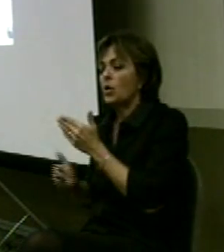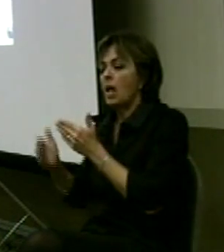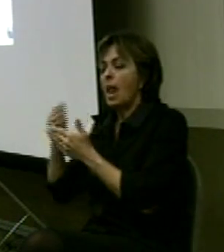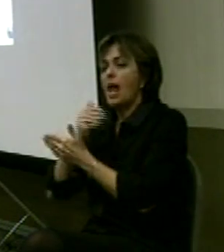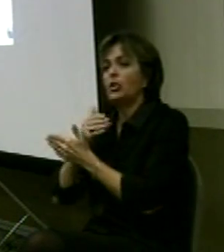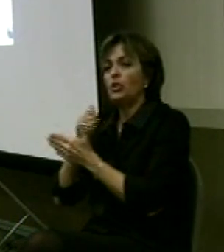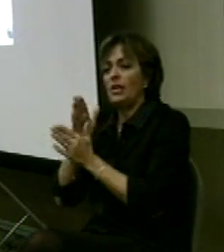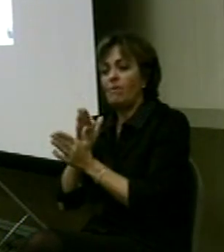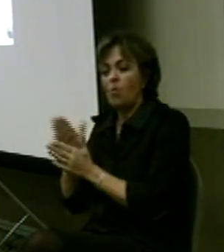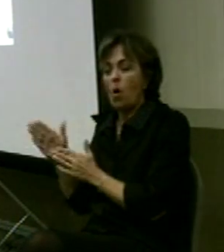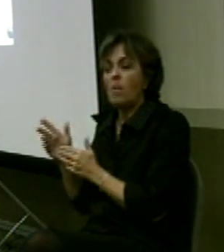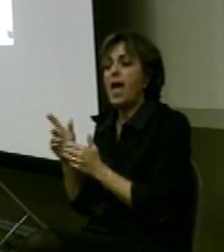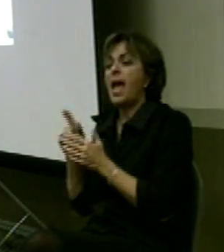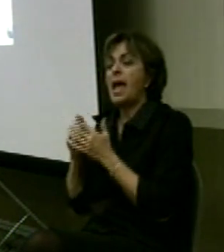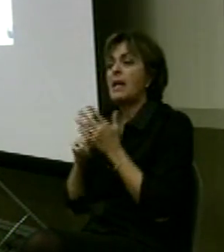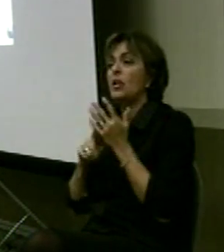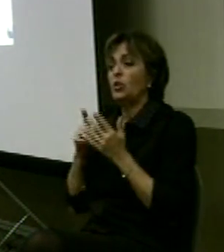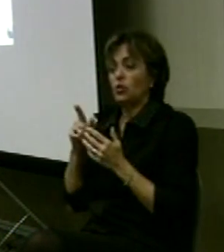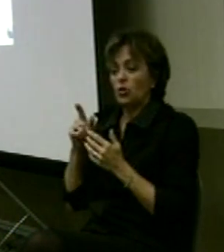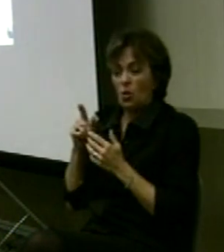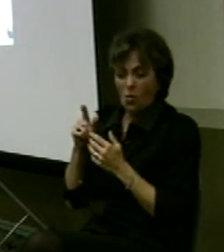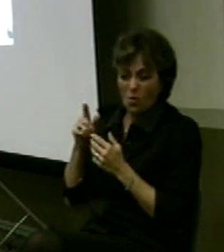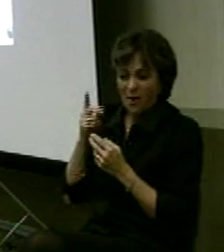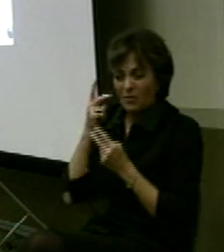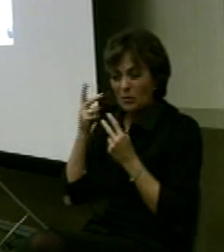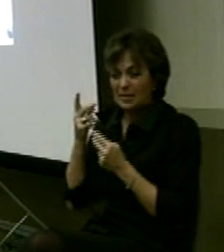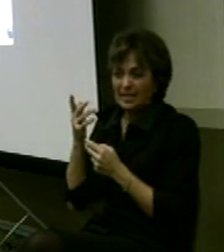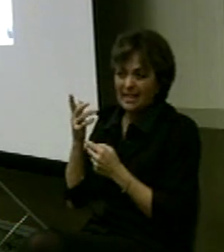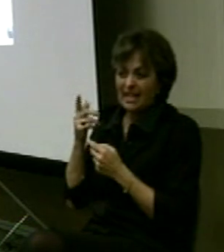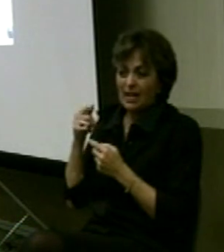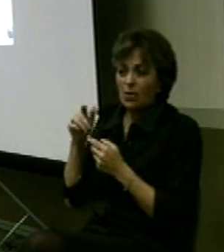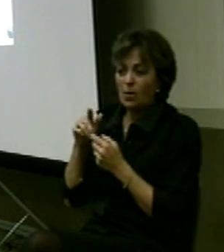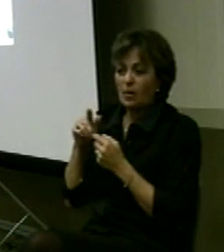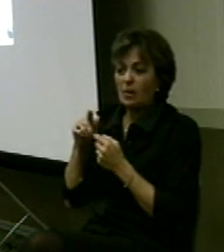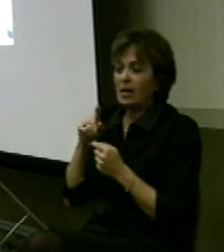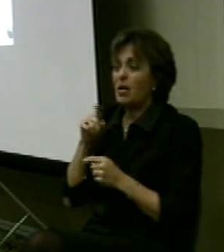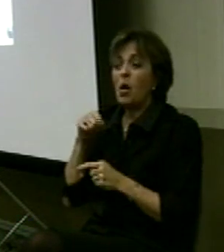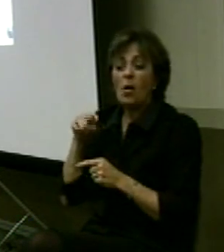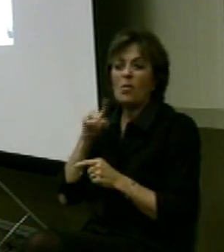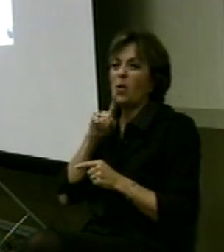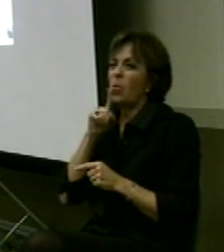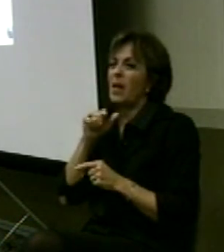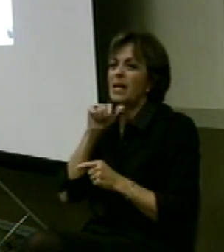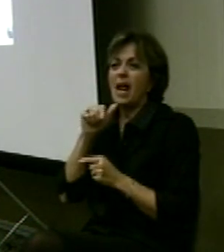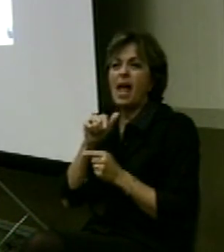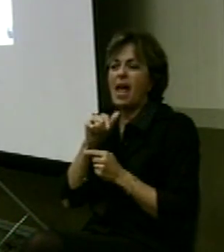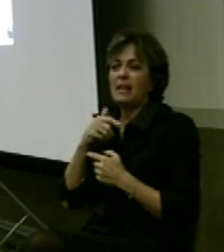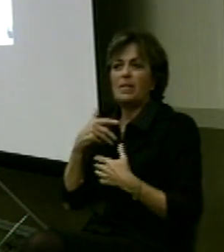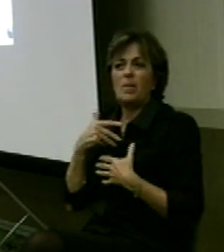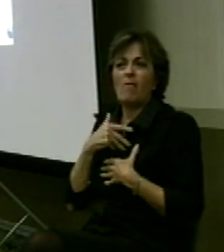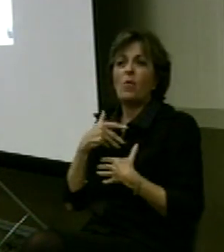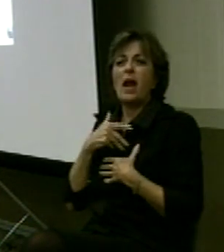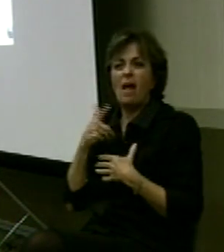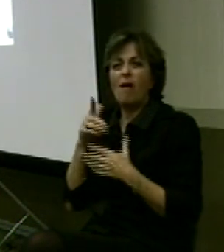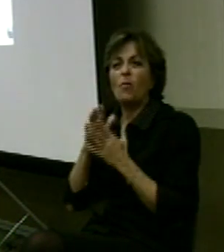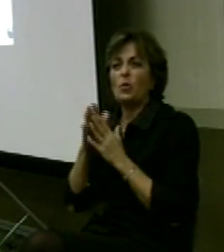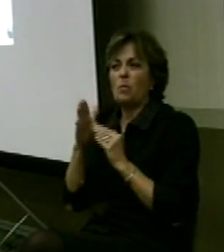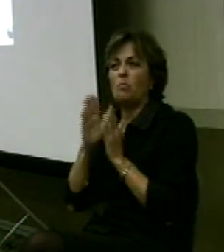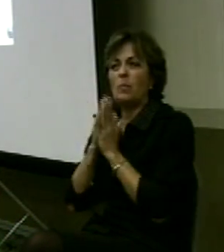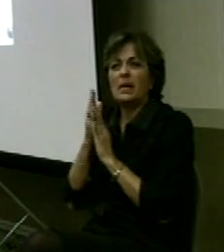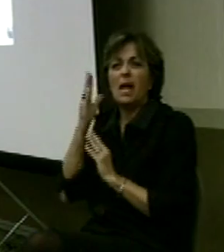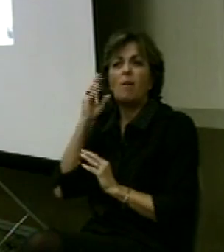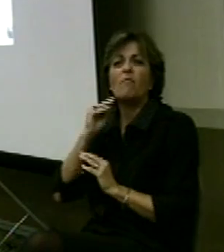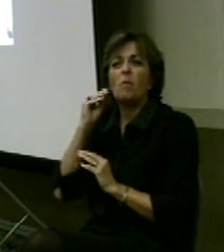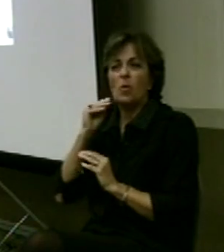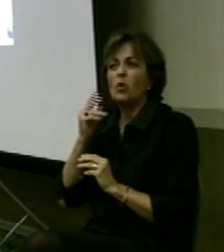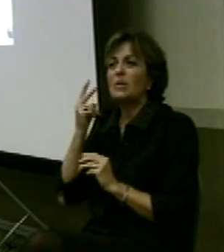format. And again, the more familiar you get with these and you see that they're really not to be something to be afraid of, I think you're going to find out there's more and more